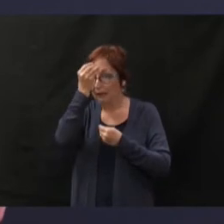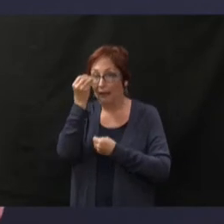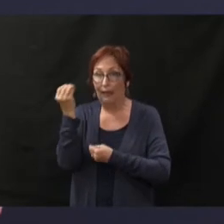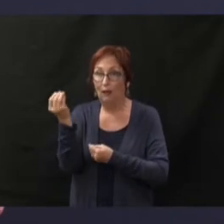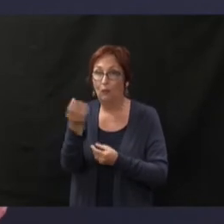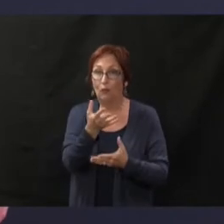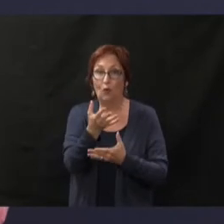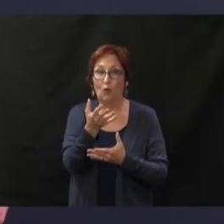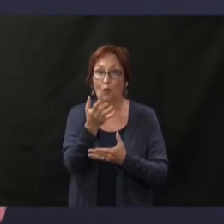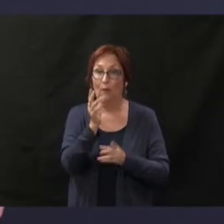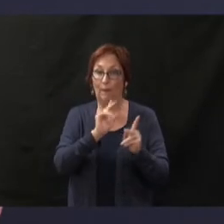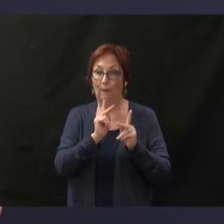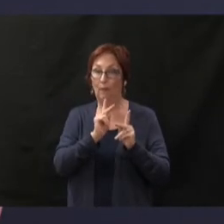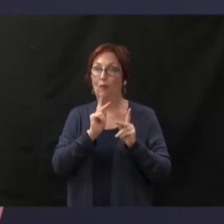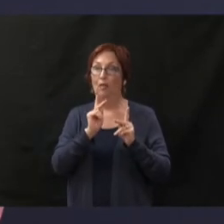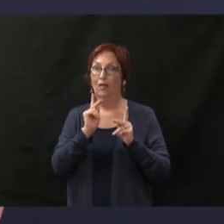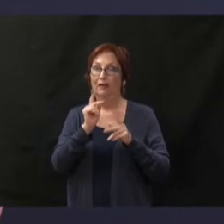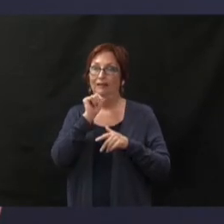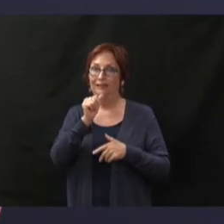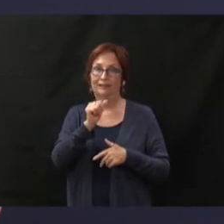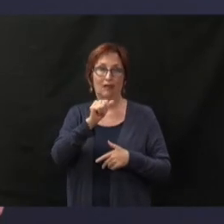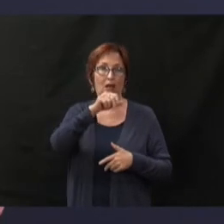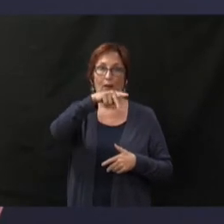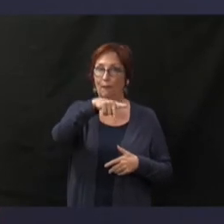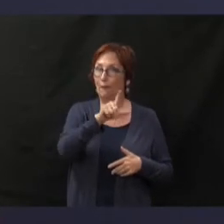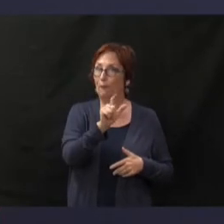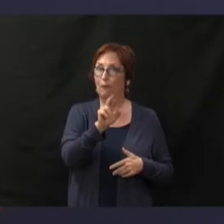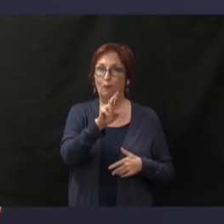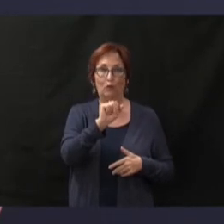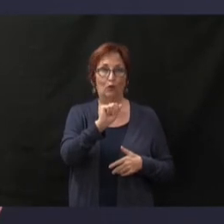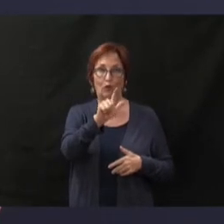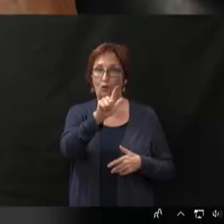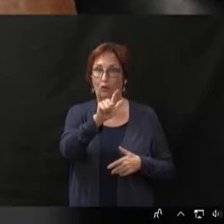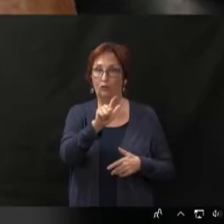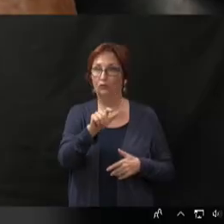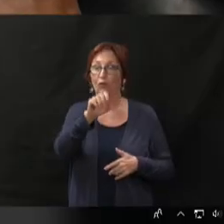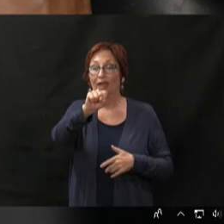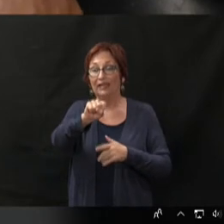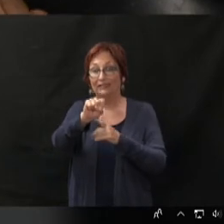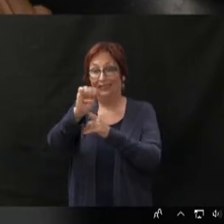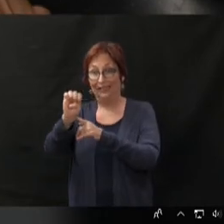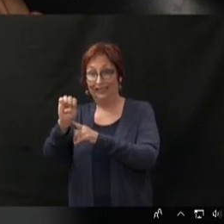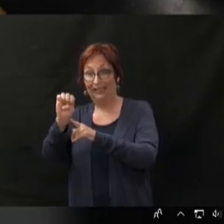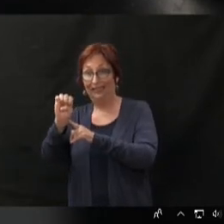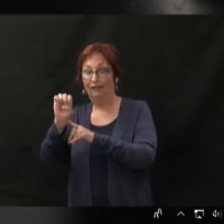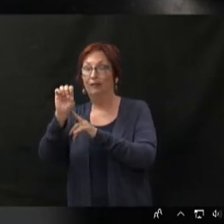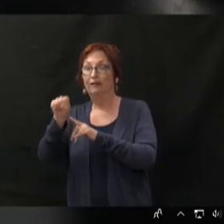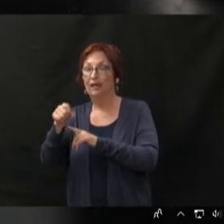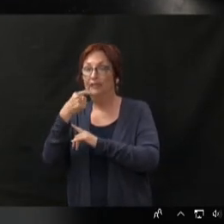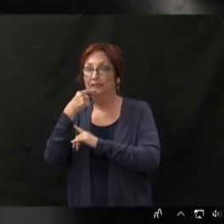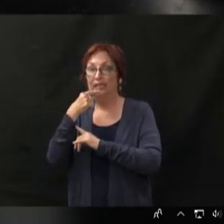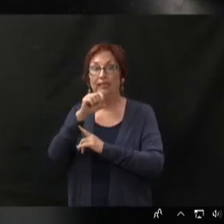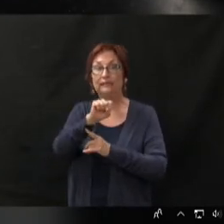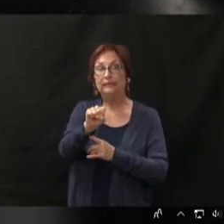it's not a plural. Okay? So the SE can say either